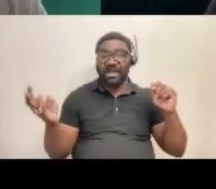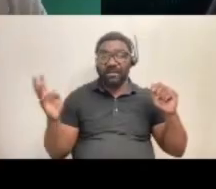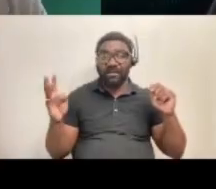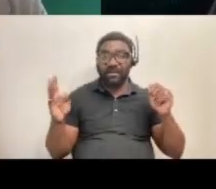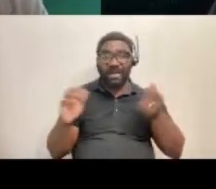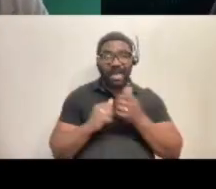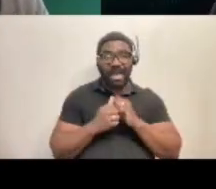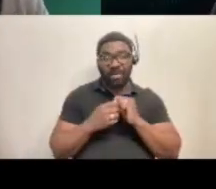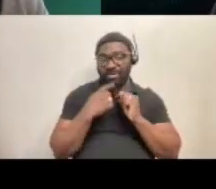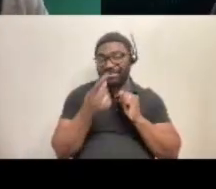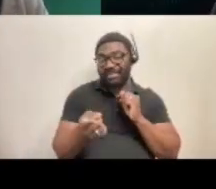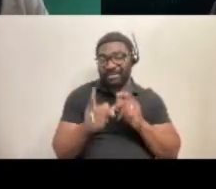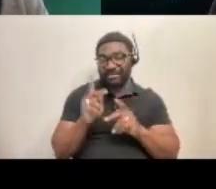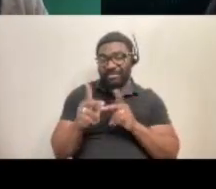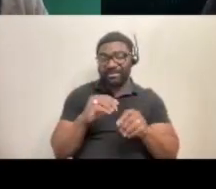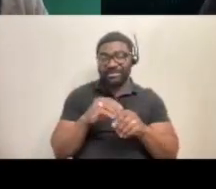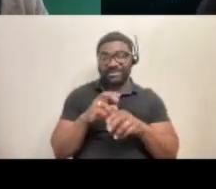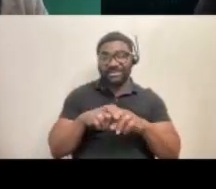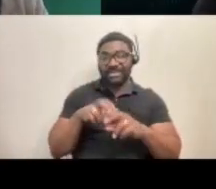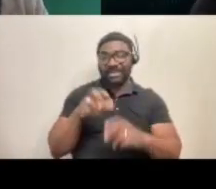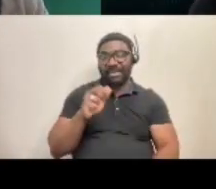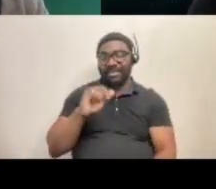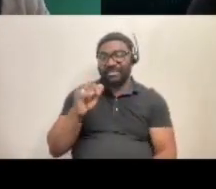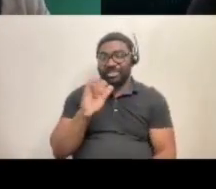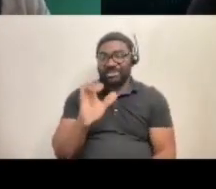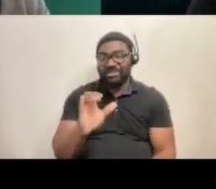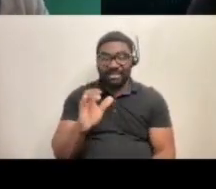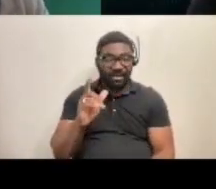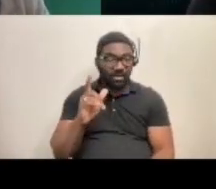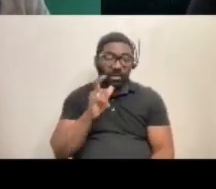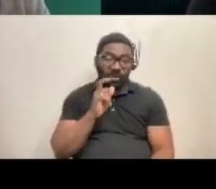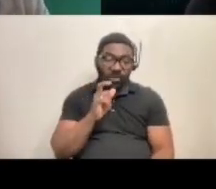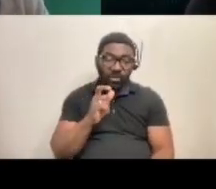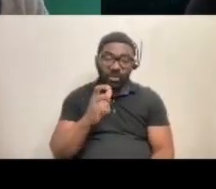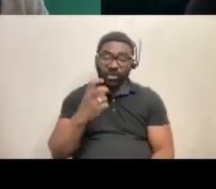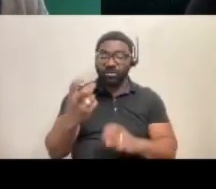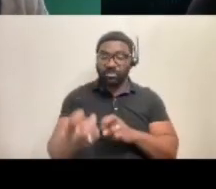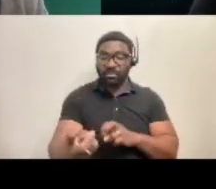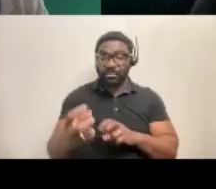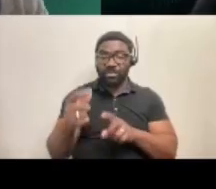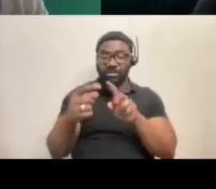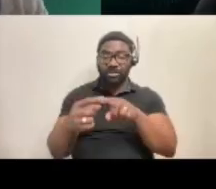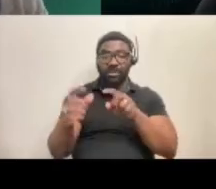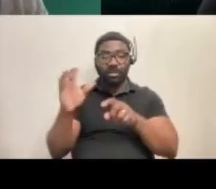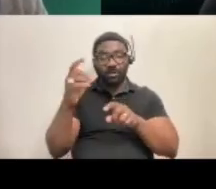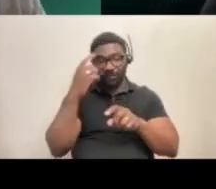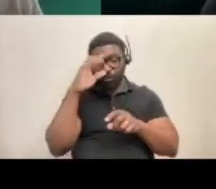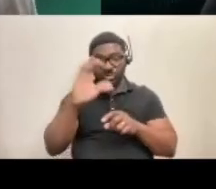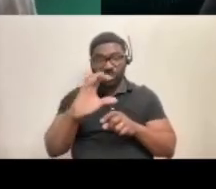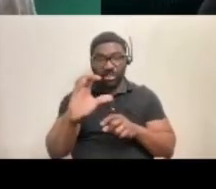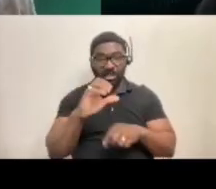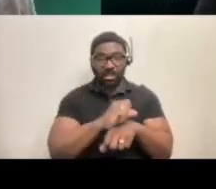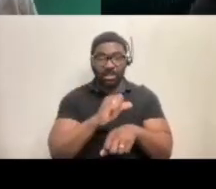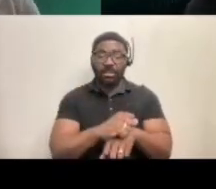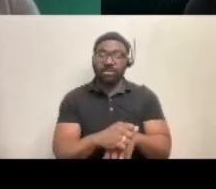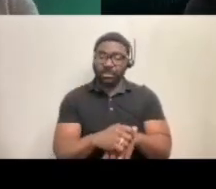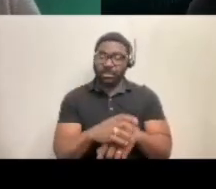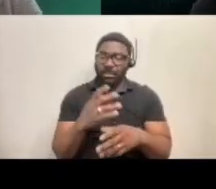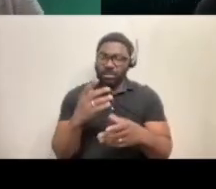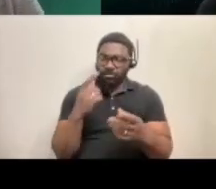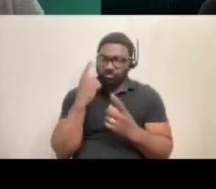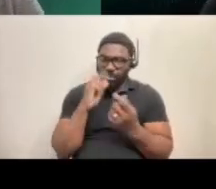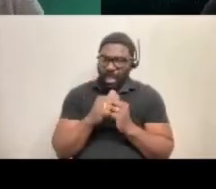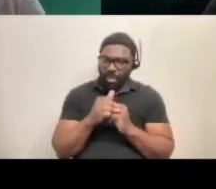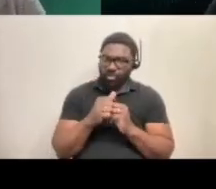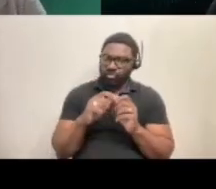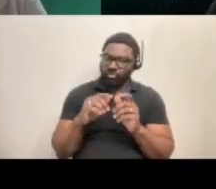an AJC with a job seeker in front of them, and they're wondering how to sort of introduce this profession, I think I'd